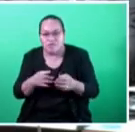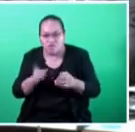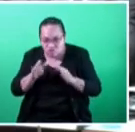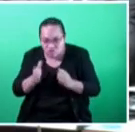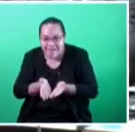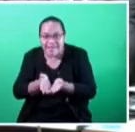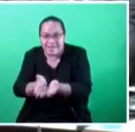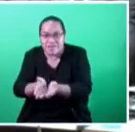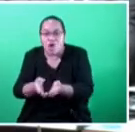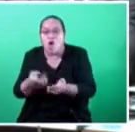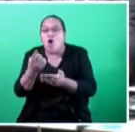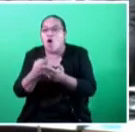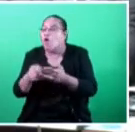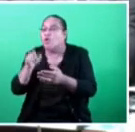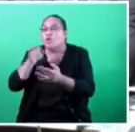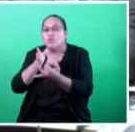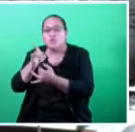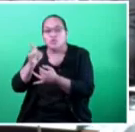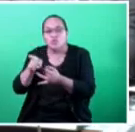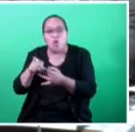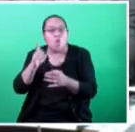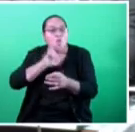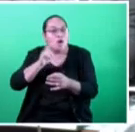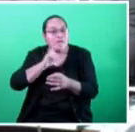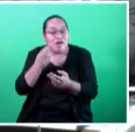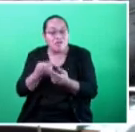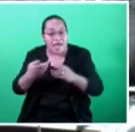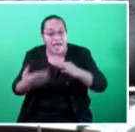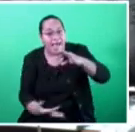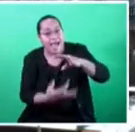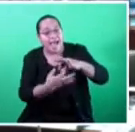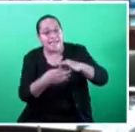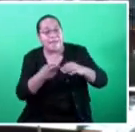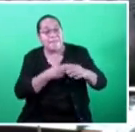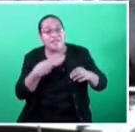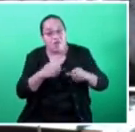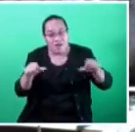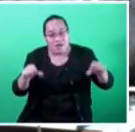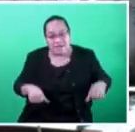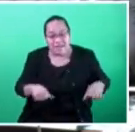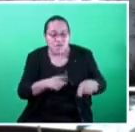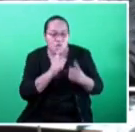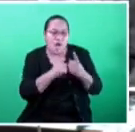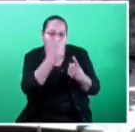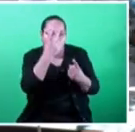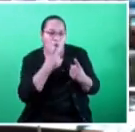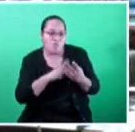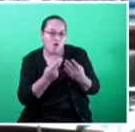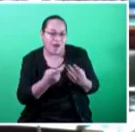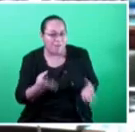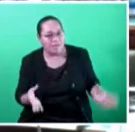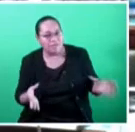be undertaken by LORAM, Land and Water Resources Department, under the Ministry of Agriculture before. So this is the only old program, Mr. Speaker say,